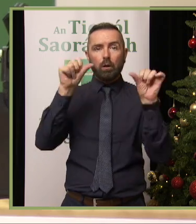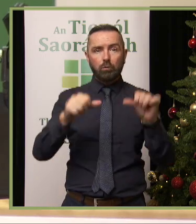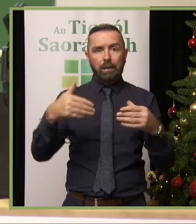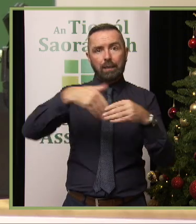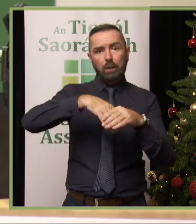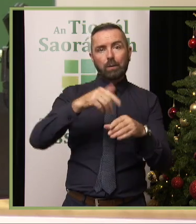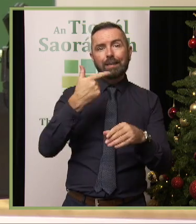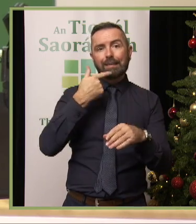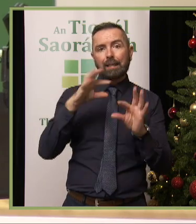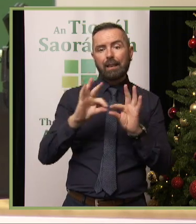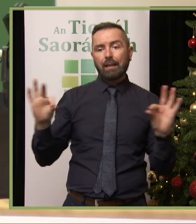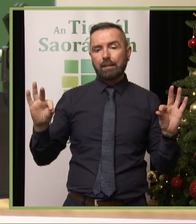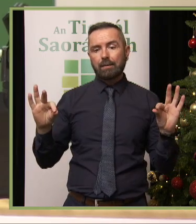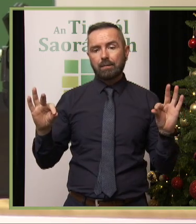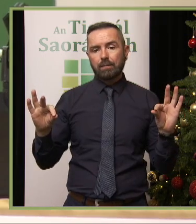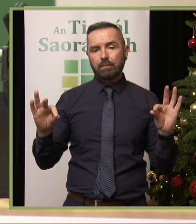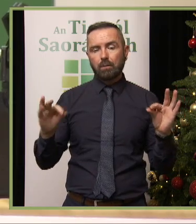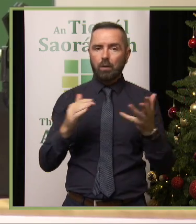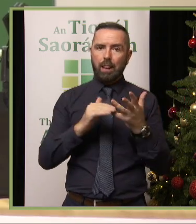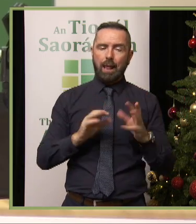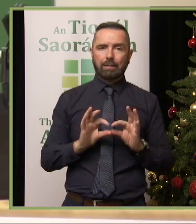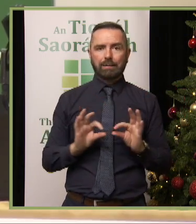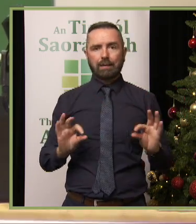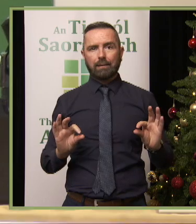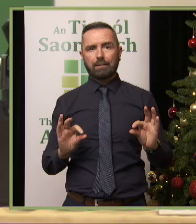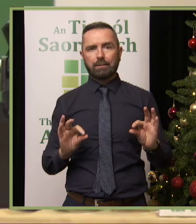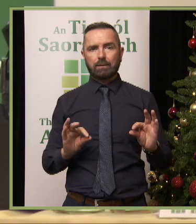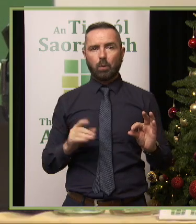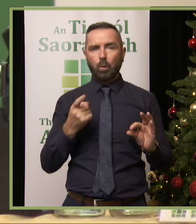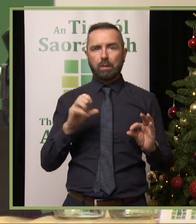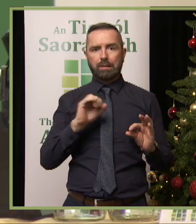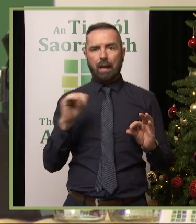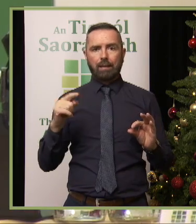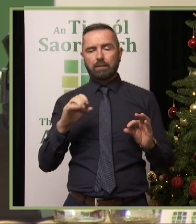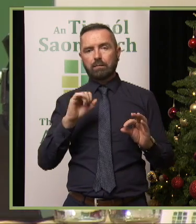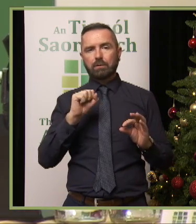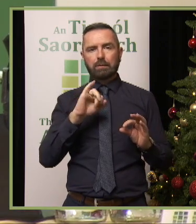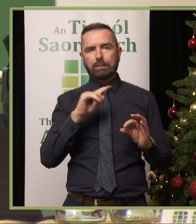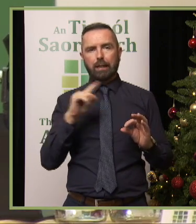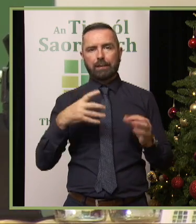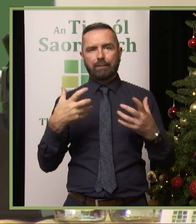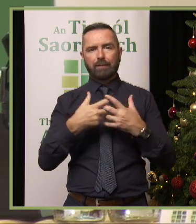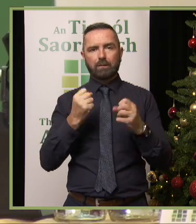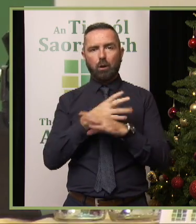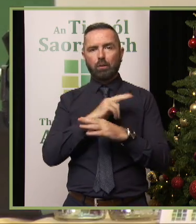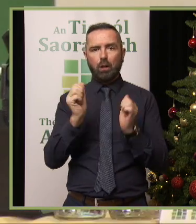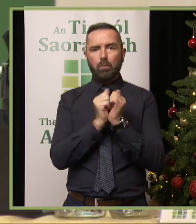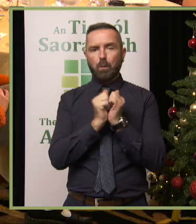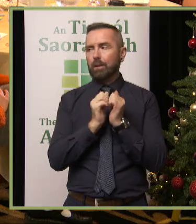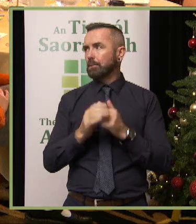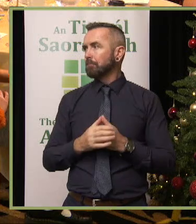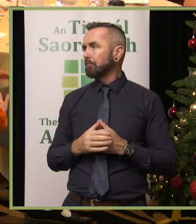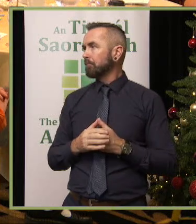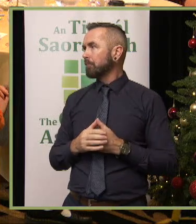including the last sentence in this one-size-fits-all policy approach is not appropriate? All in favour?